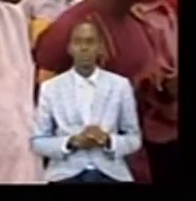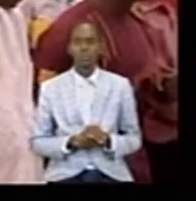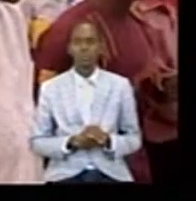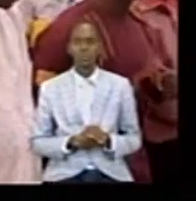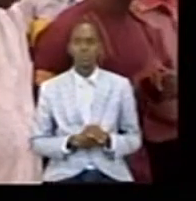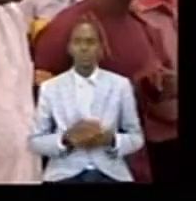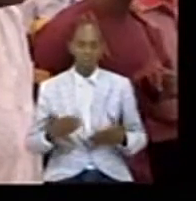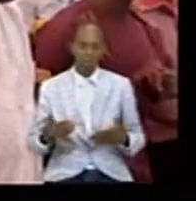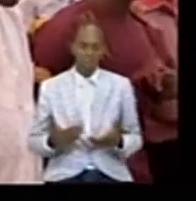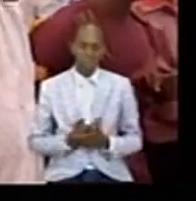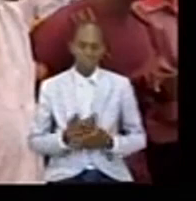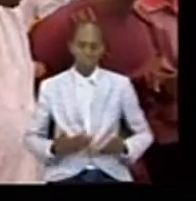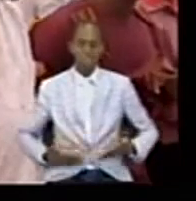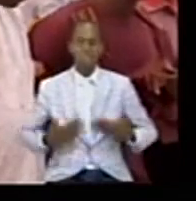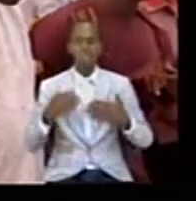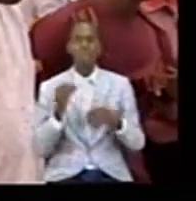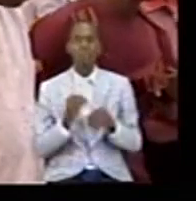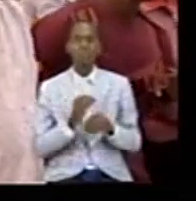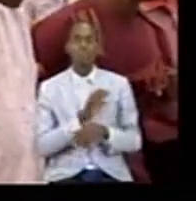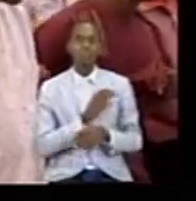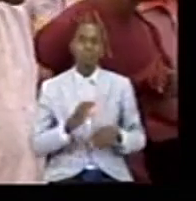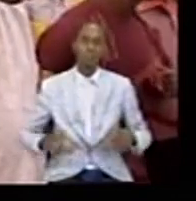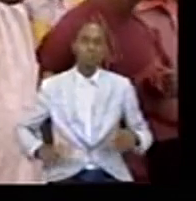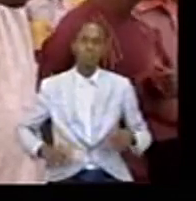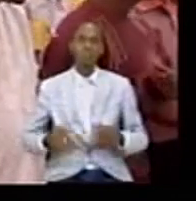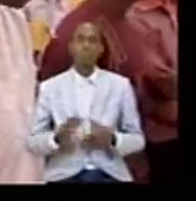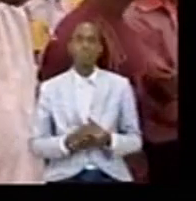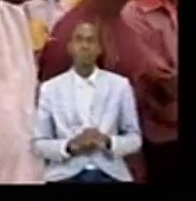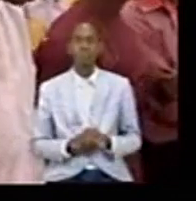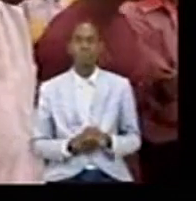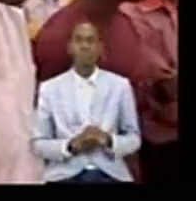New life in Christ.